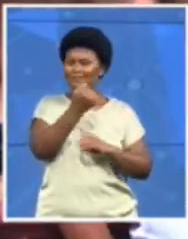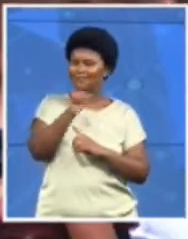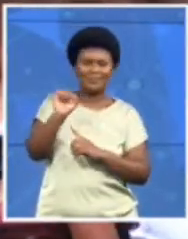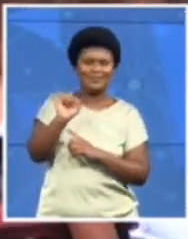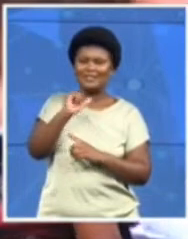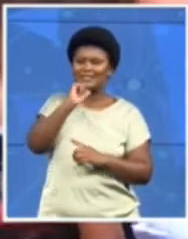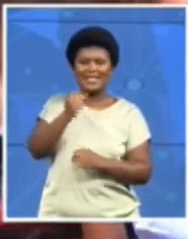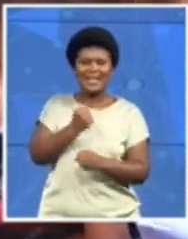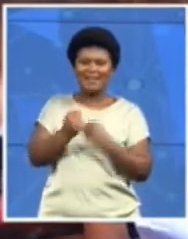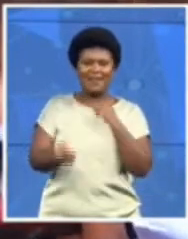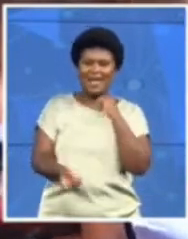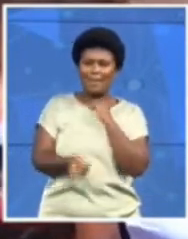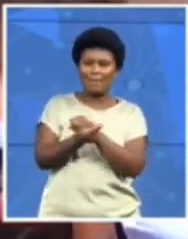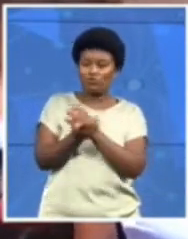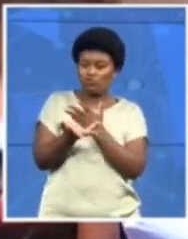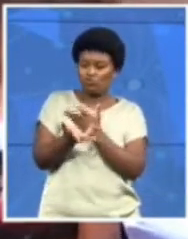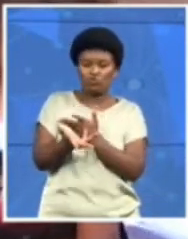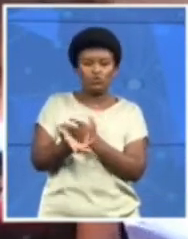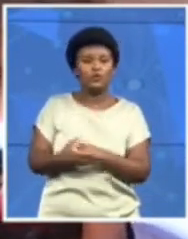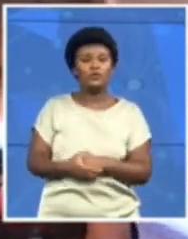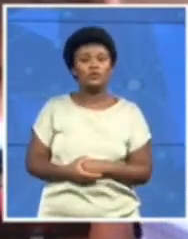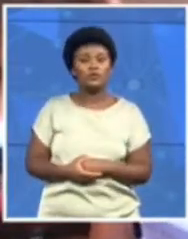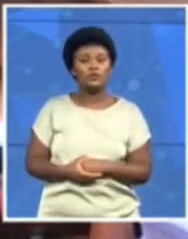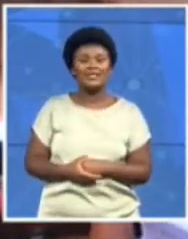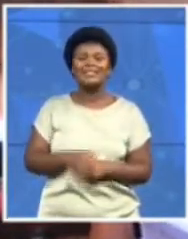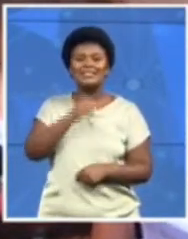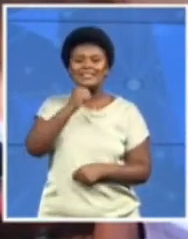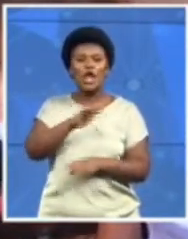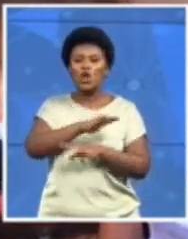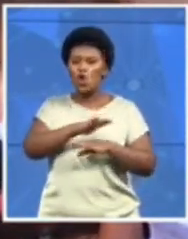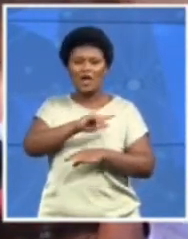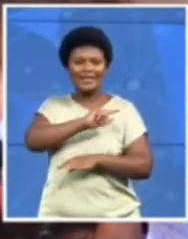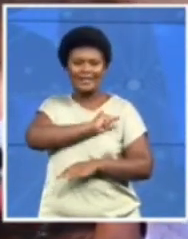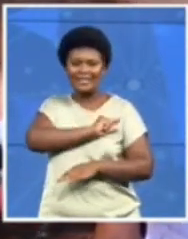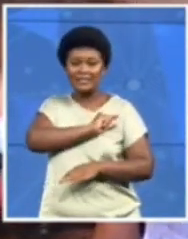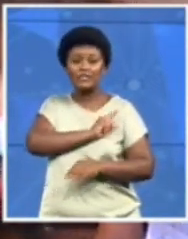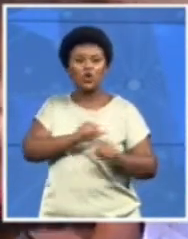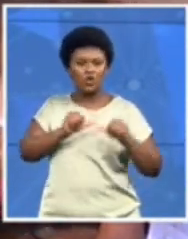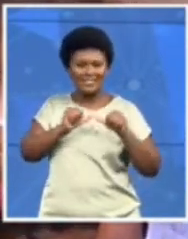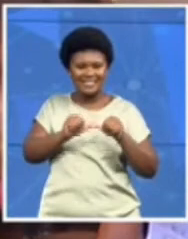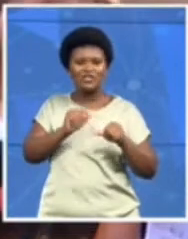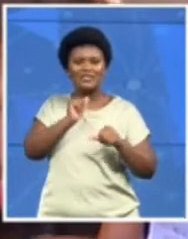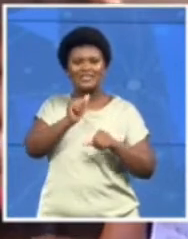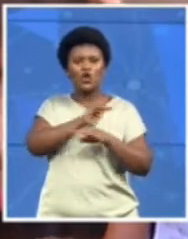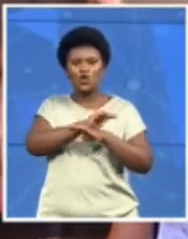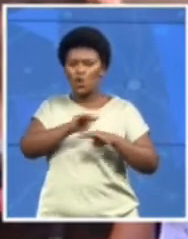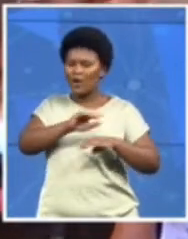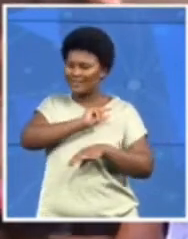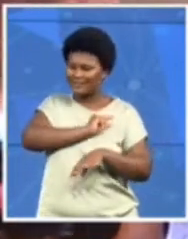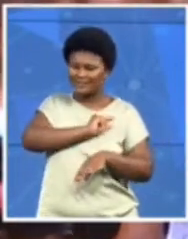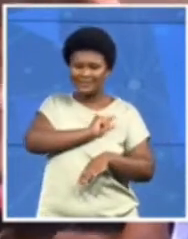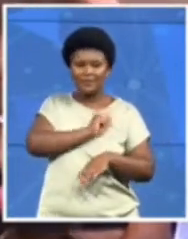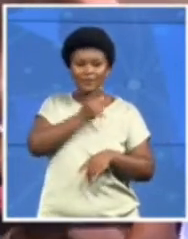is pleading not guilty, and he will continue pleading not guilty. Thank you. Can you explain when you said that